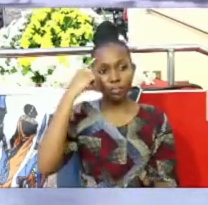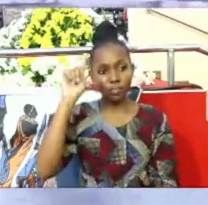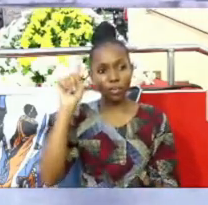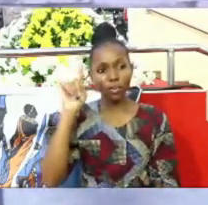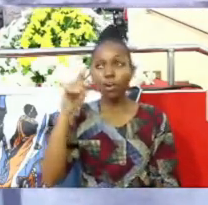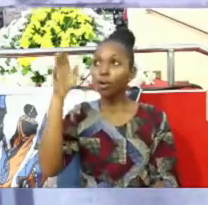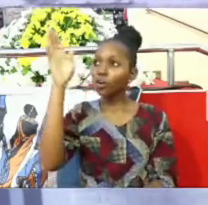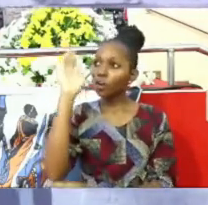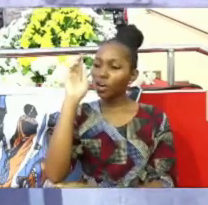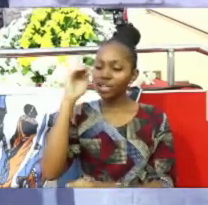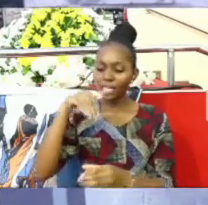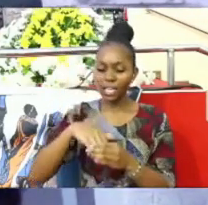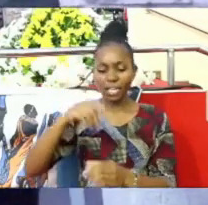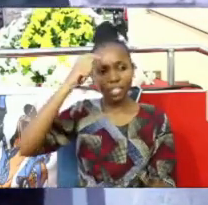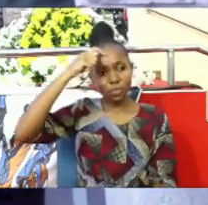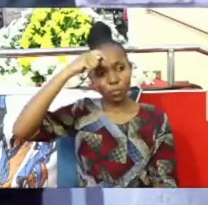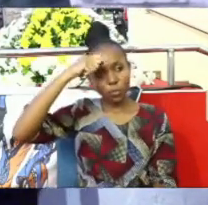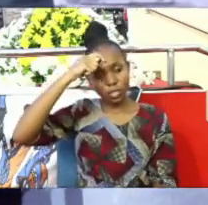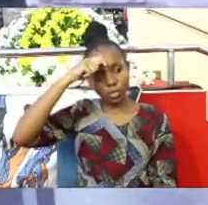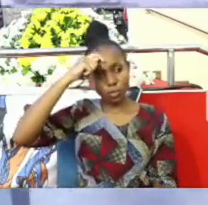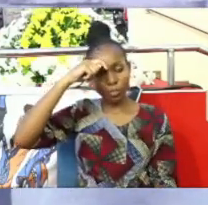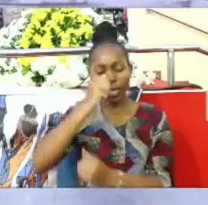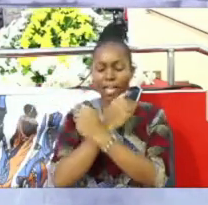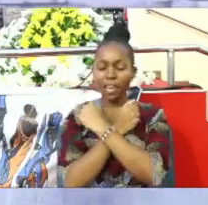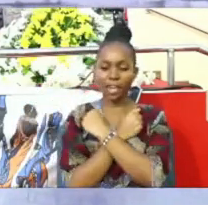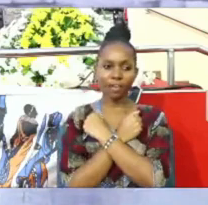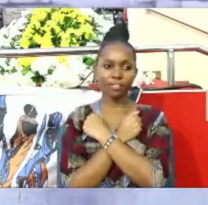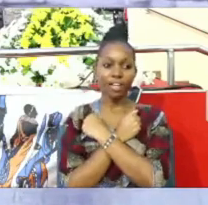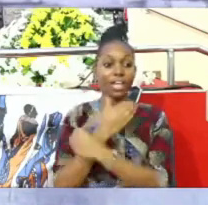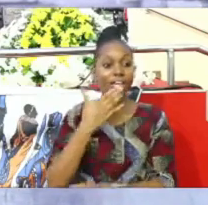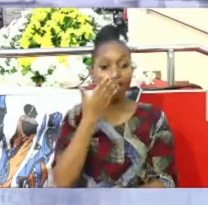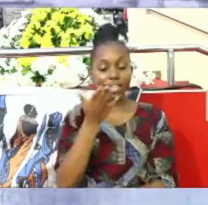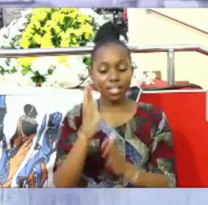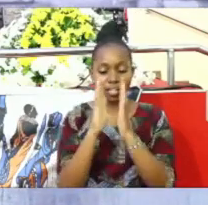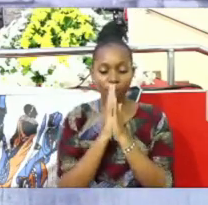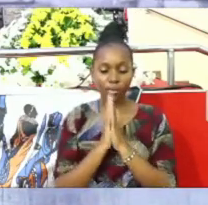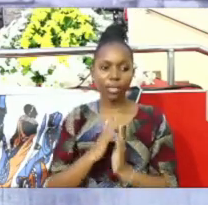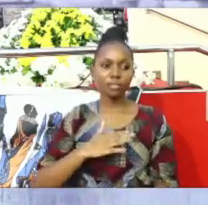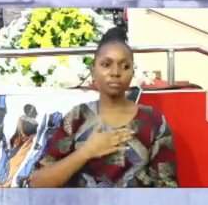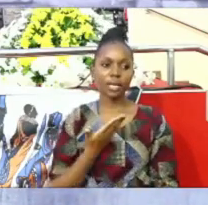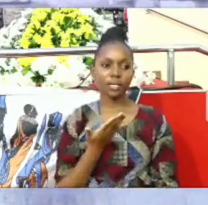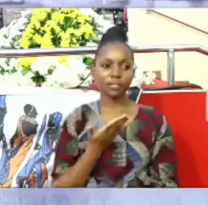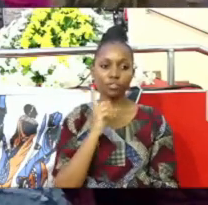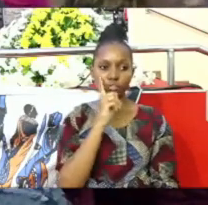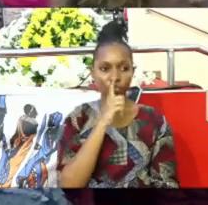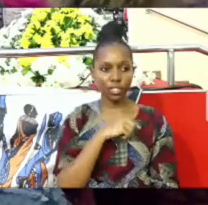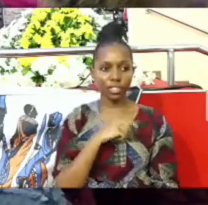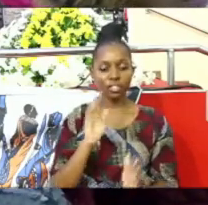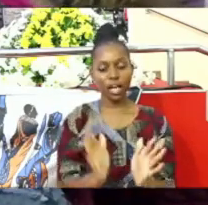own wisdom and love. Mungu katika njia zake na upendo wake. He has answered them. Ameshavijibu.